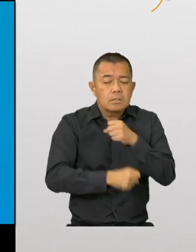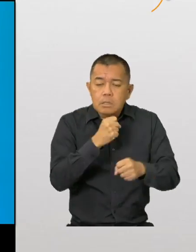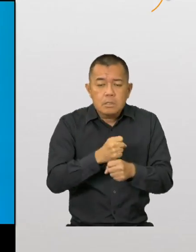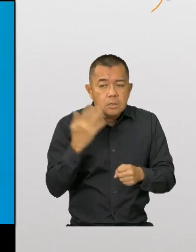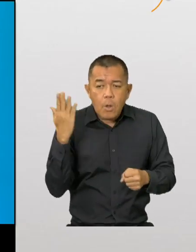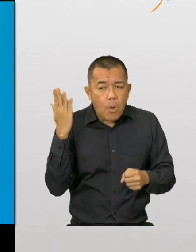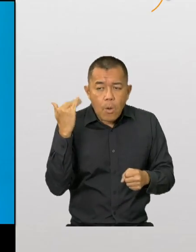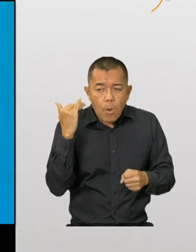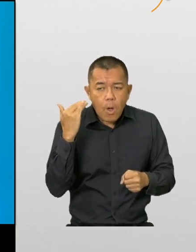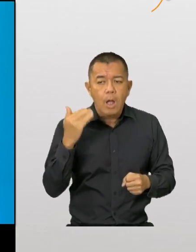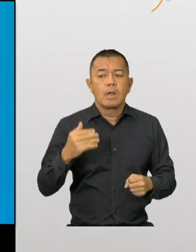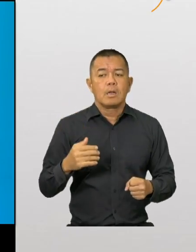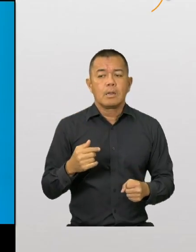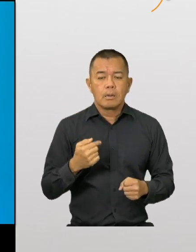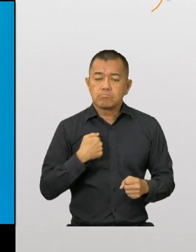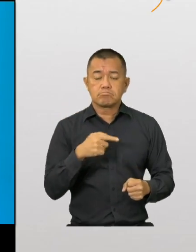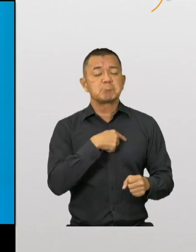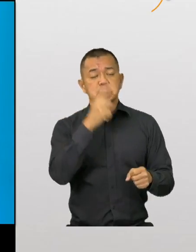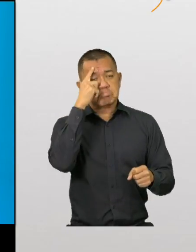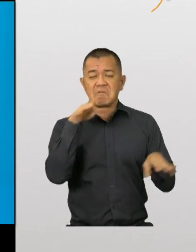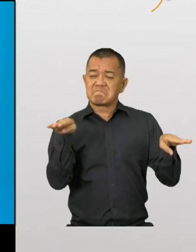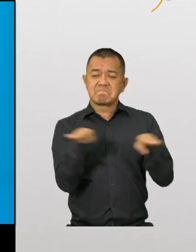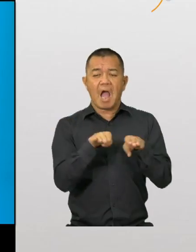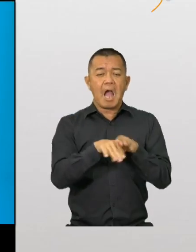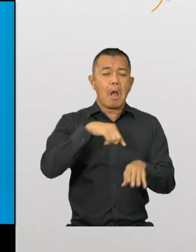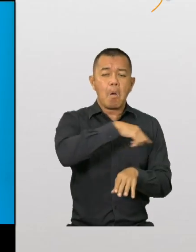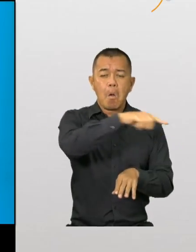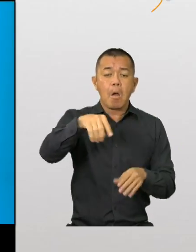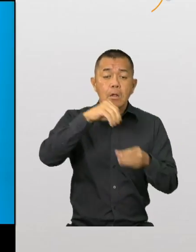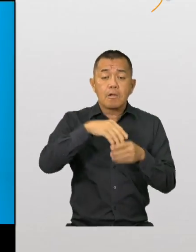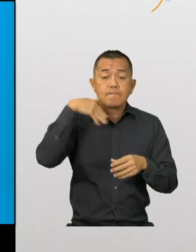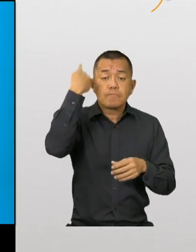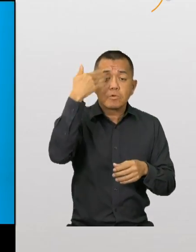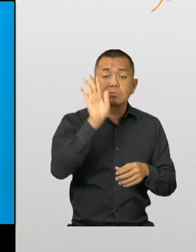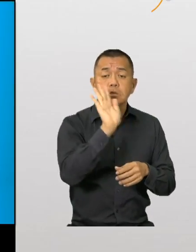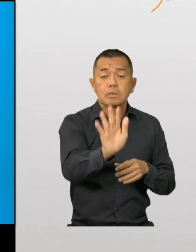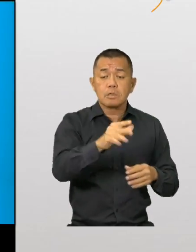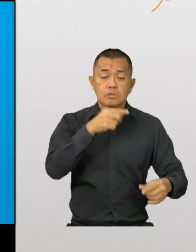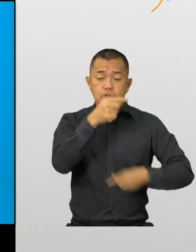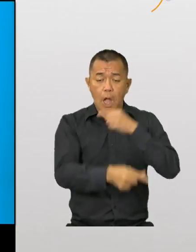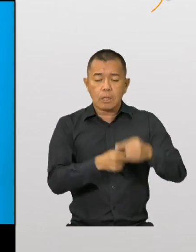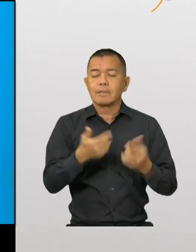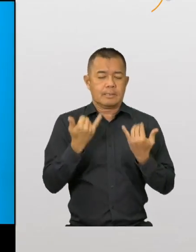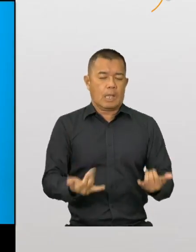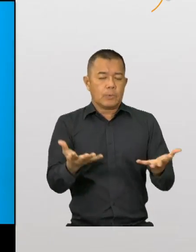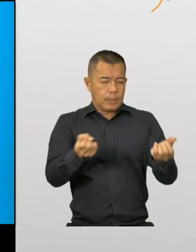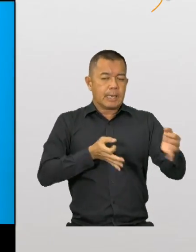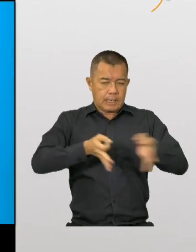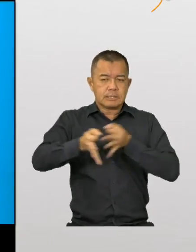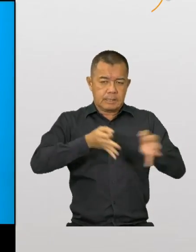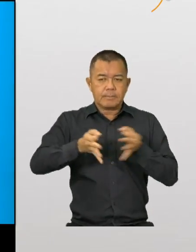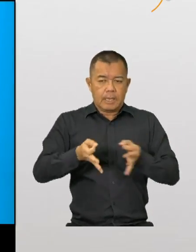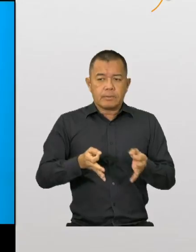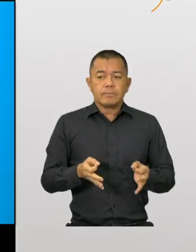need to be fair to future generations. Let me explain. HDB sells you the flat